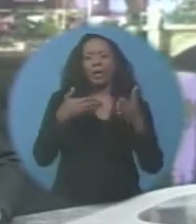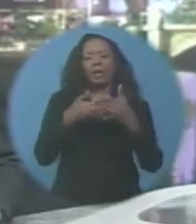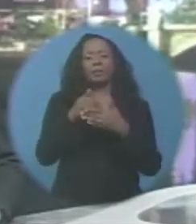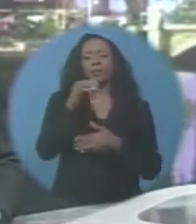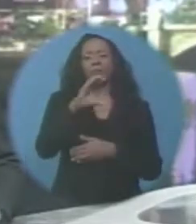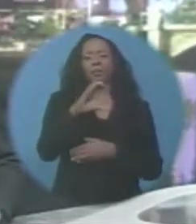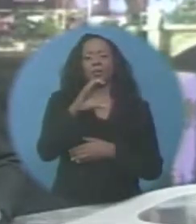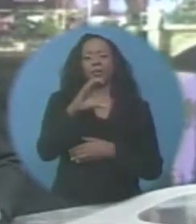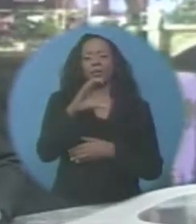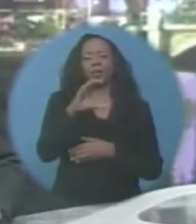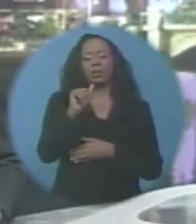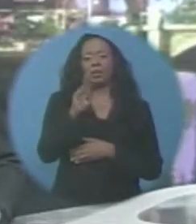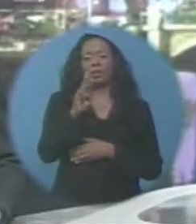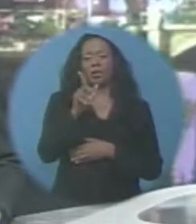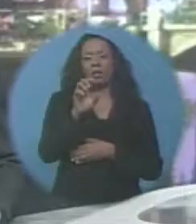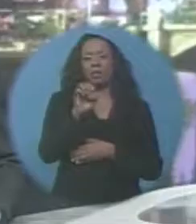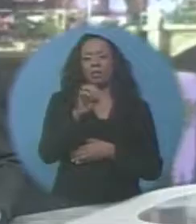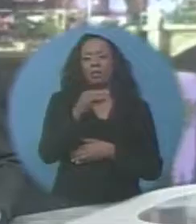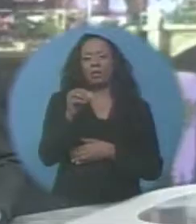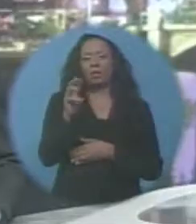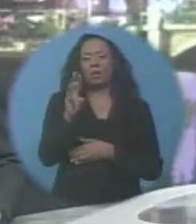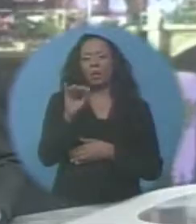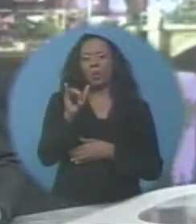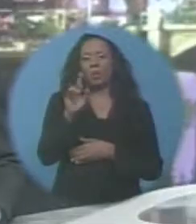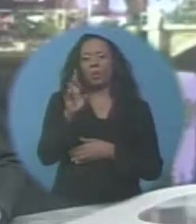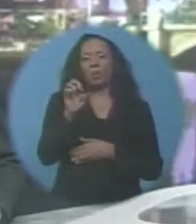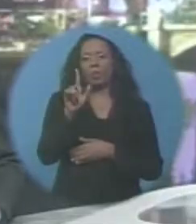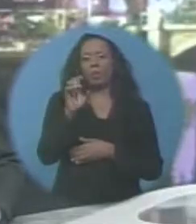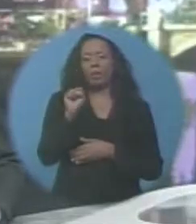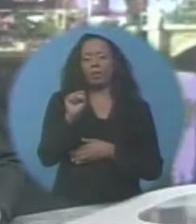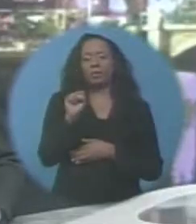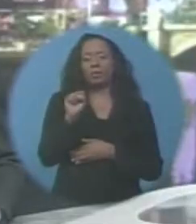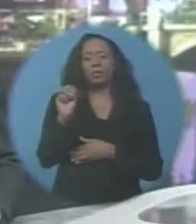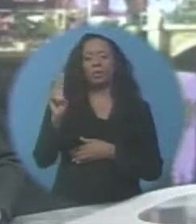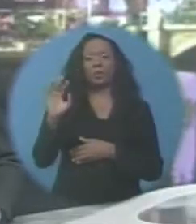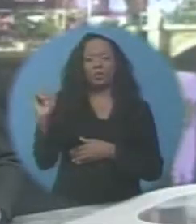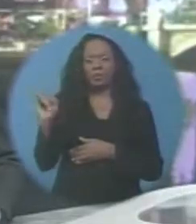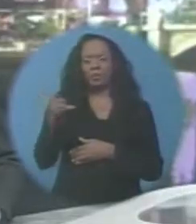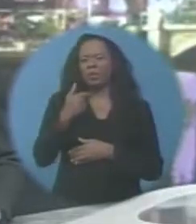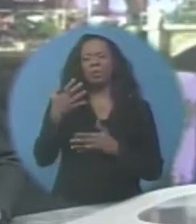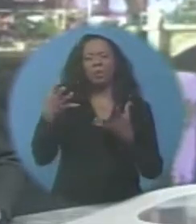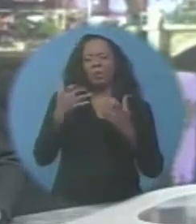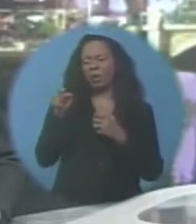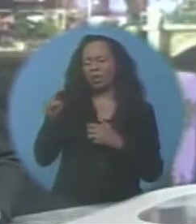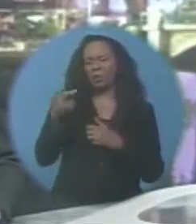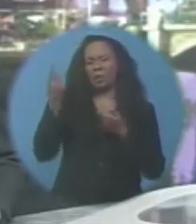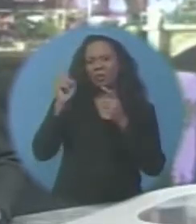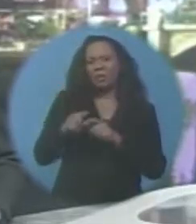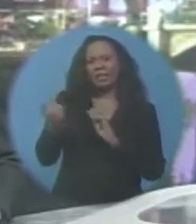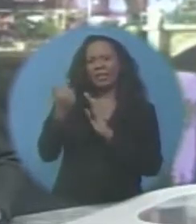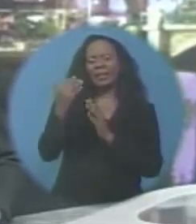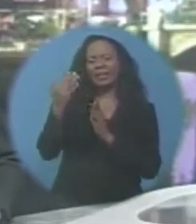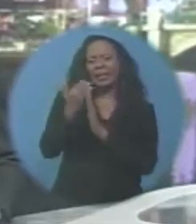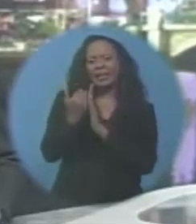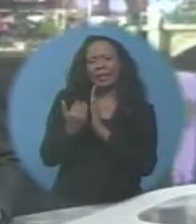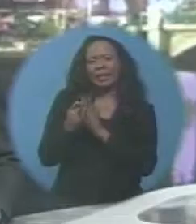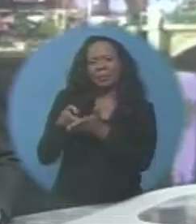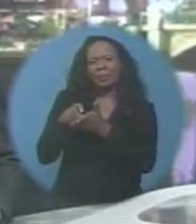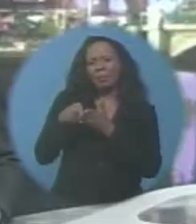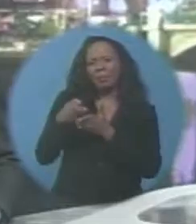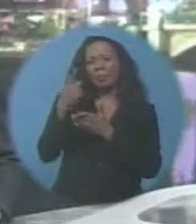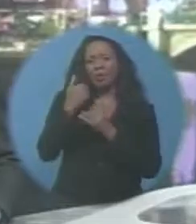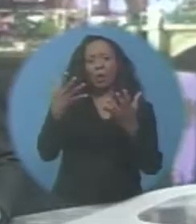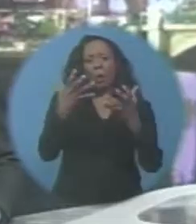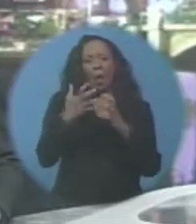efforts by the minority shareholders to get Cable and Wireless West Indies to agree to a list of demands arising from the company's efforts to amalgamate